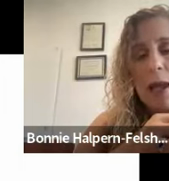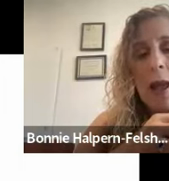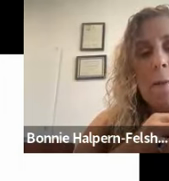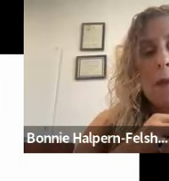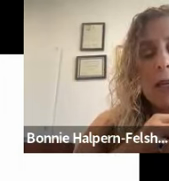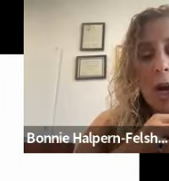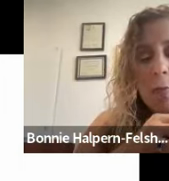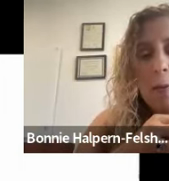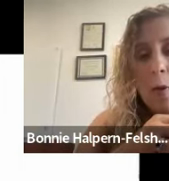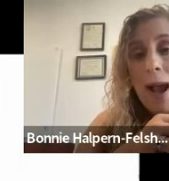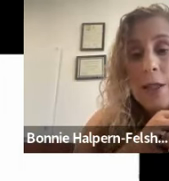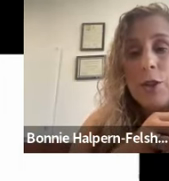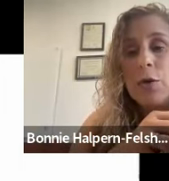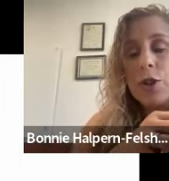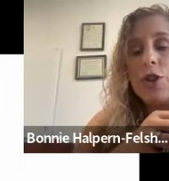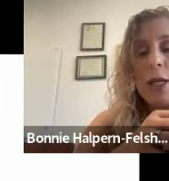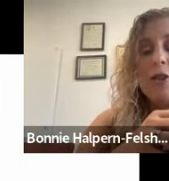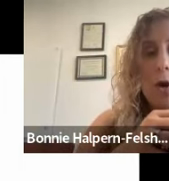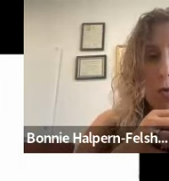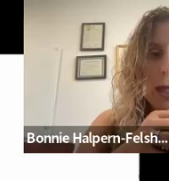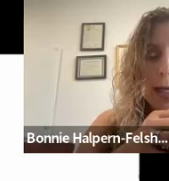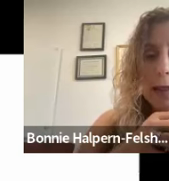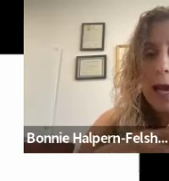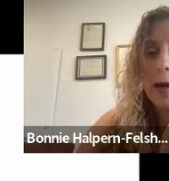used to be. And young people and adults